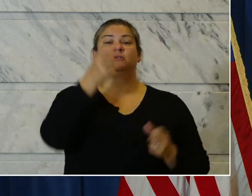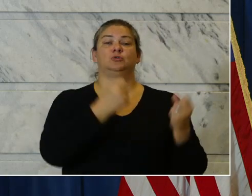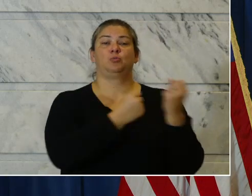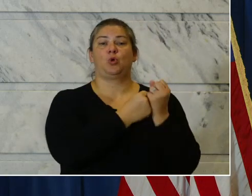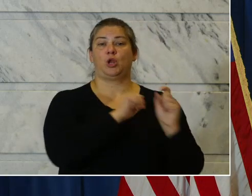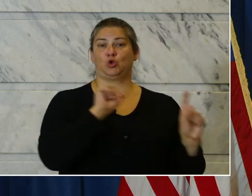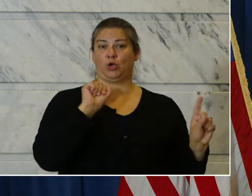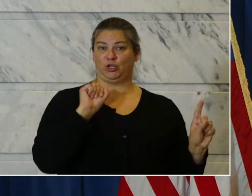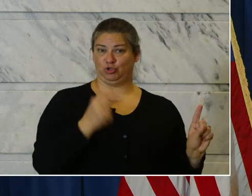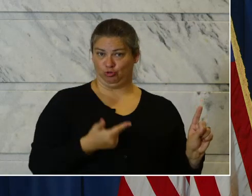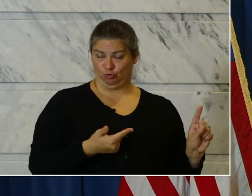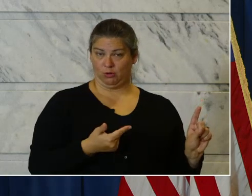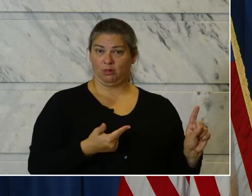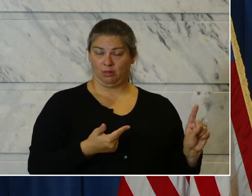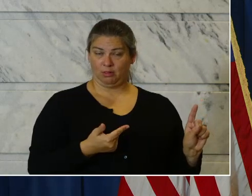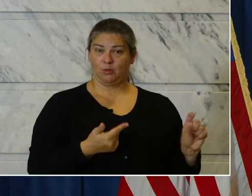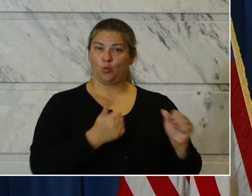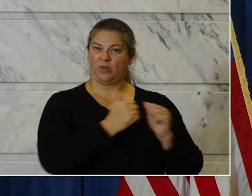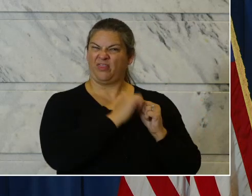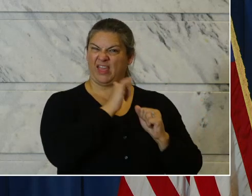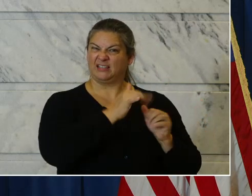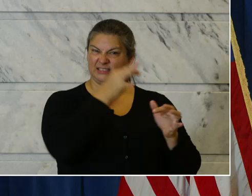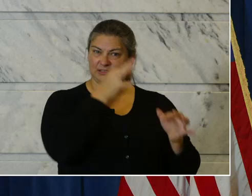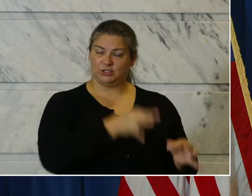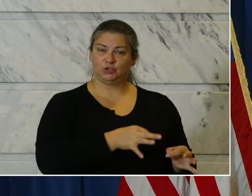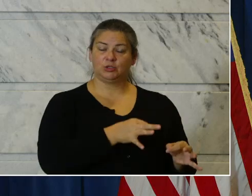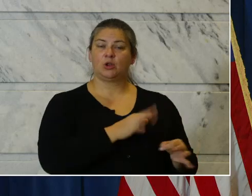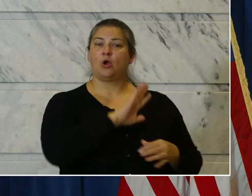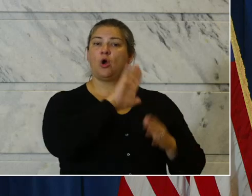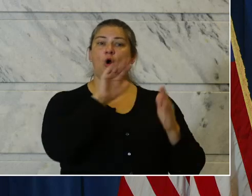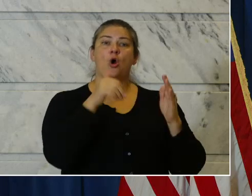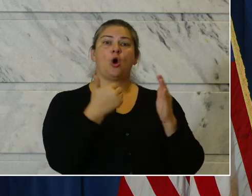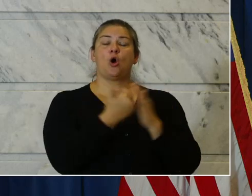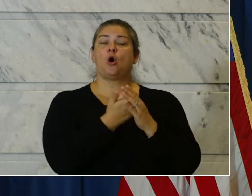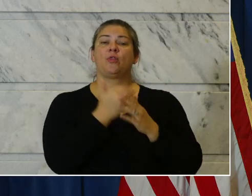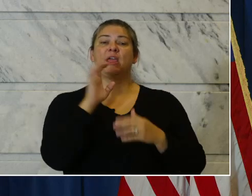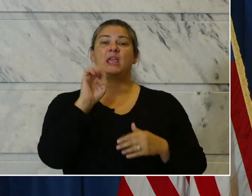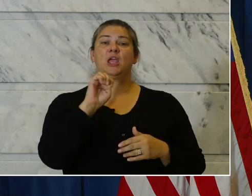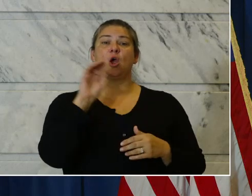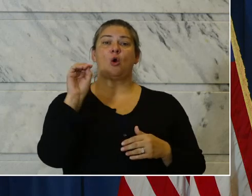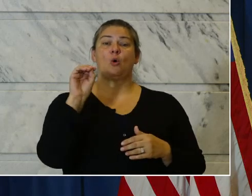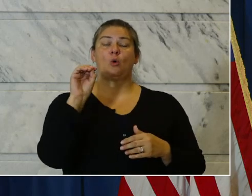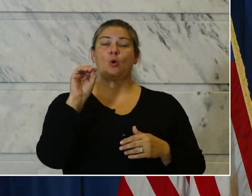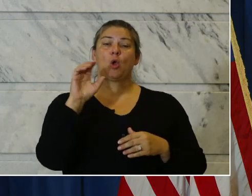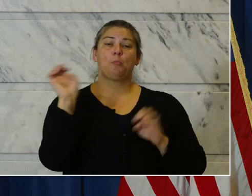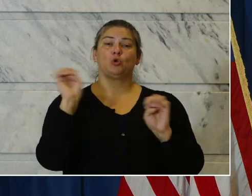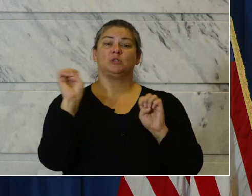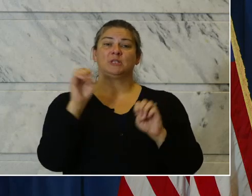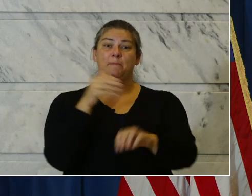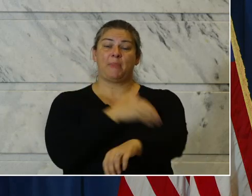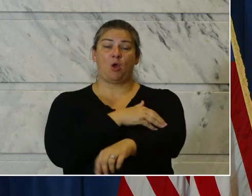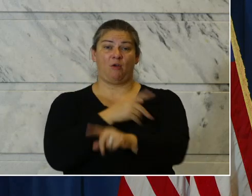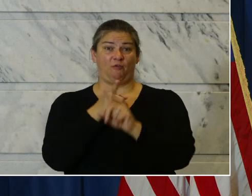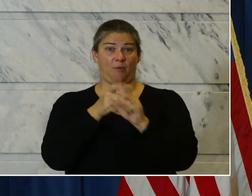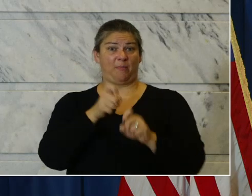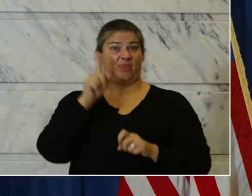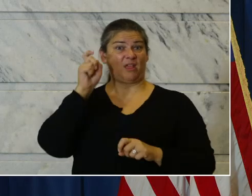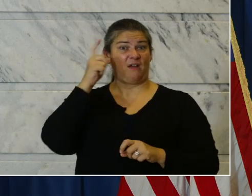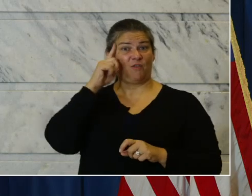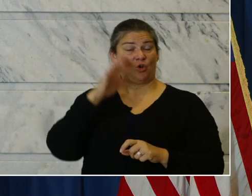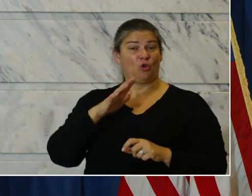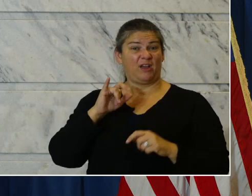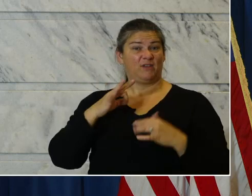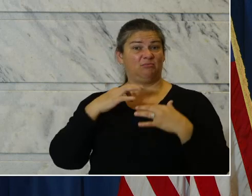when they render a decision and eliminate all emergency powers of the governor and, for that matter, a lot of